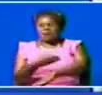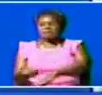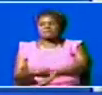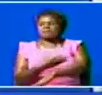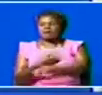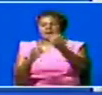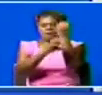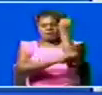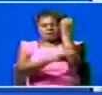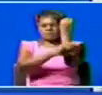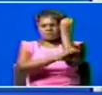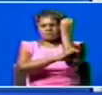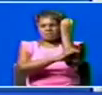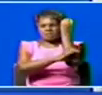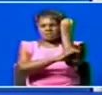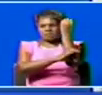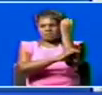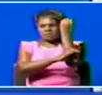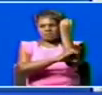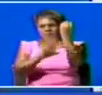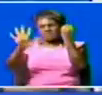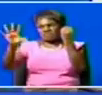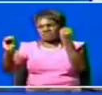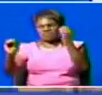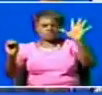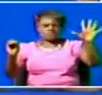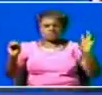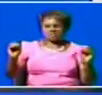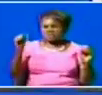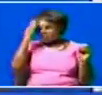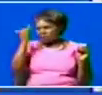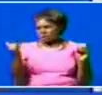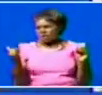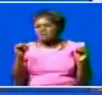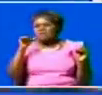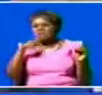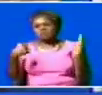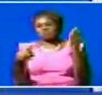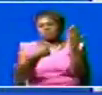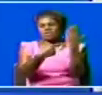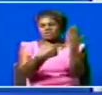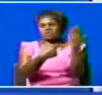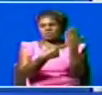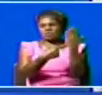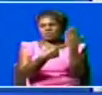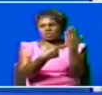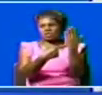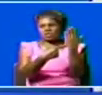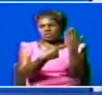in the country. It's 50-50, partly because of the new technology that is able to pick